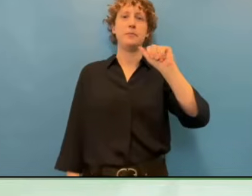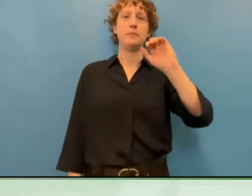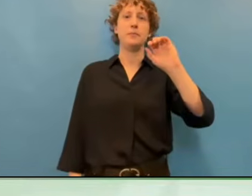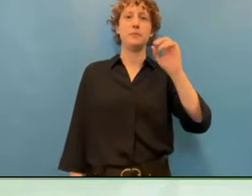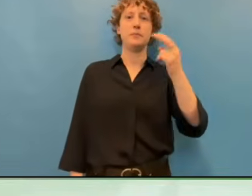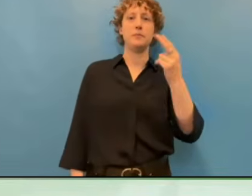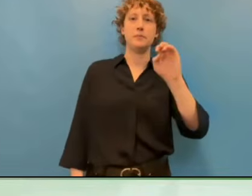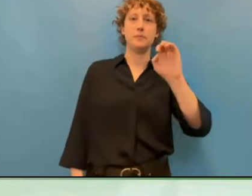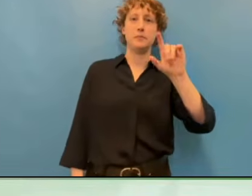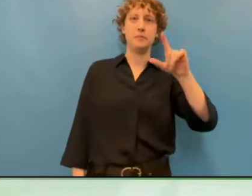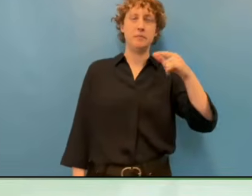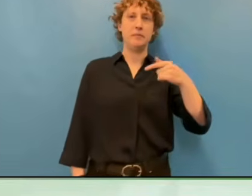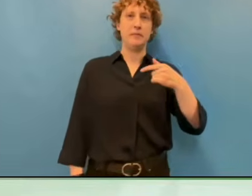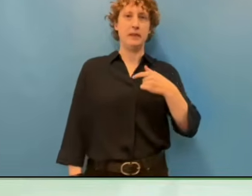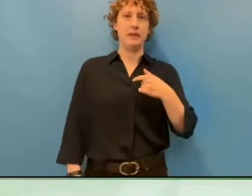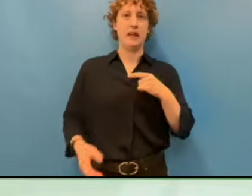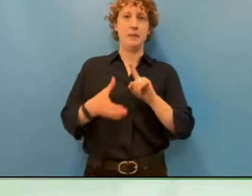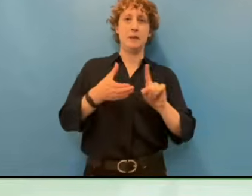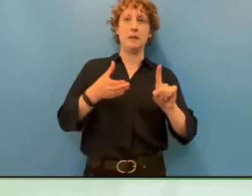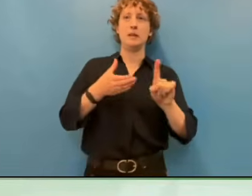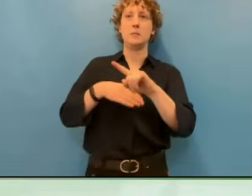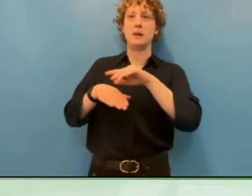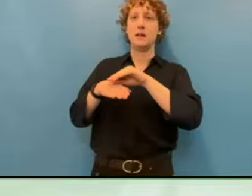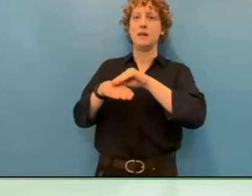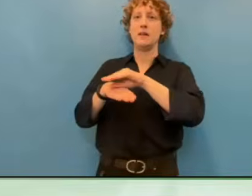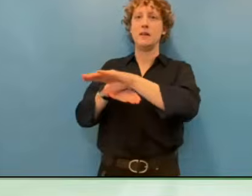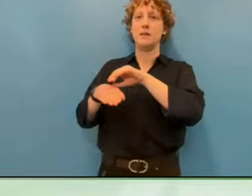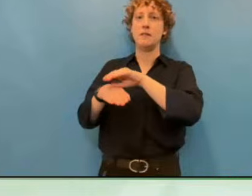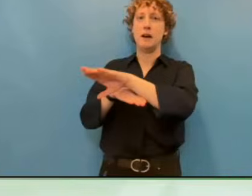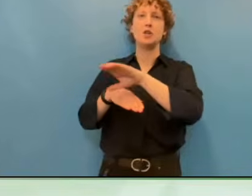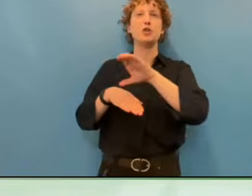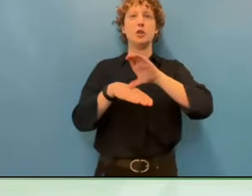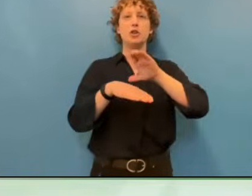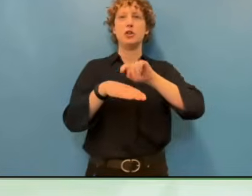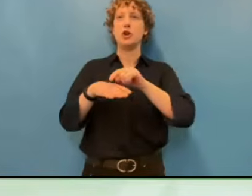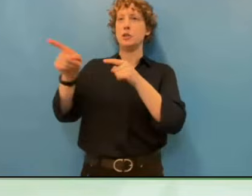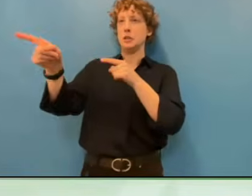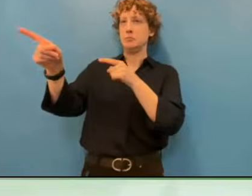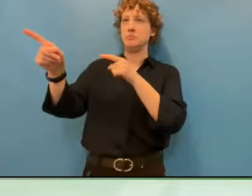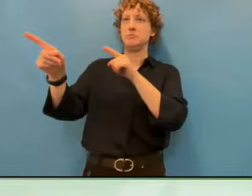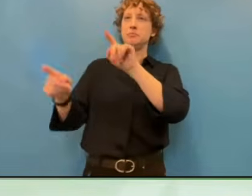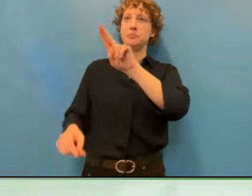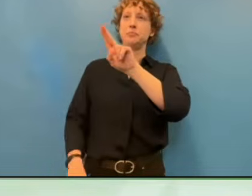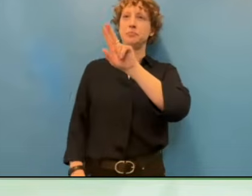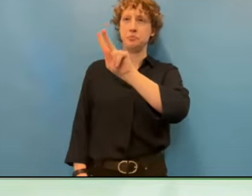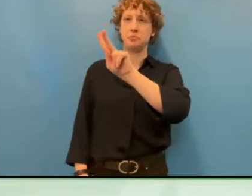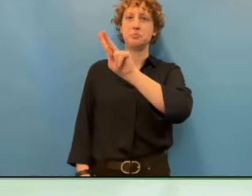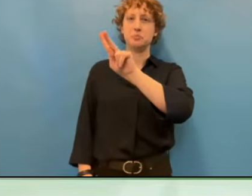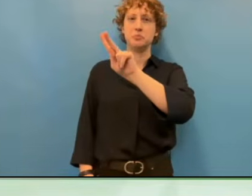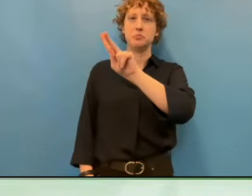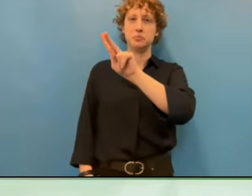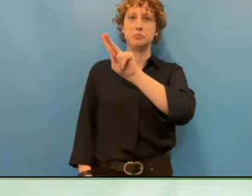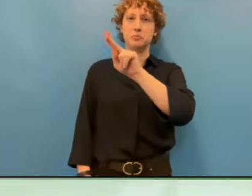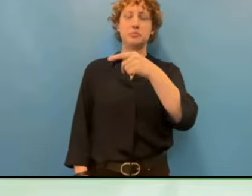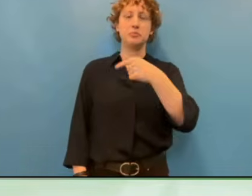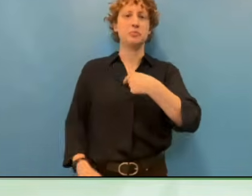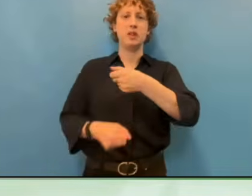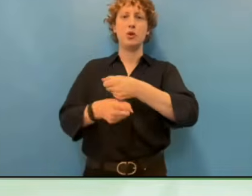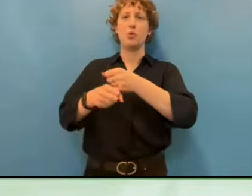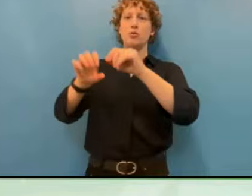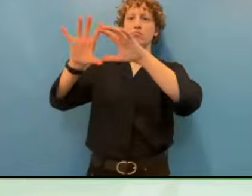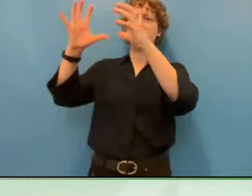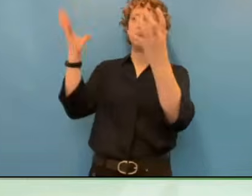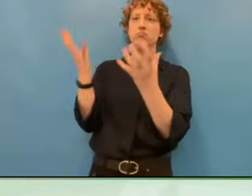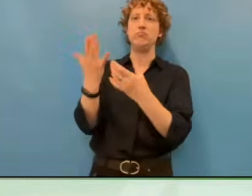I'm joined here today for a conversation with Petja. Petja, could you please introduce yourself to the audience? Thank you, Rachel.